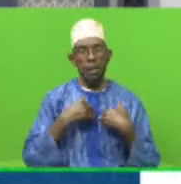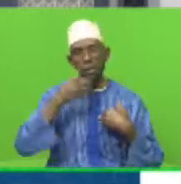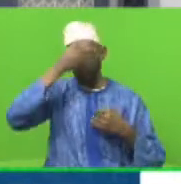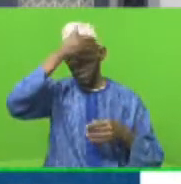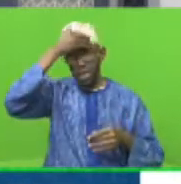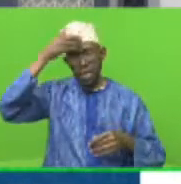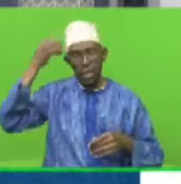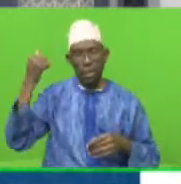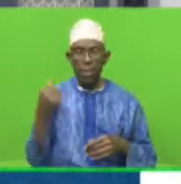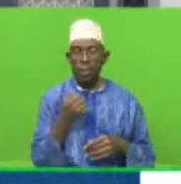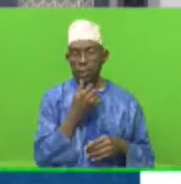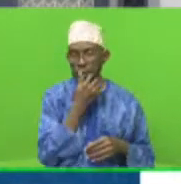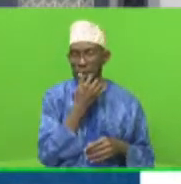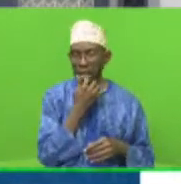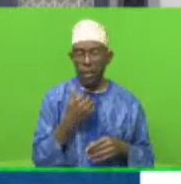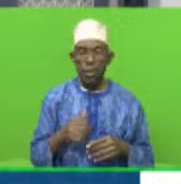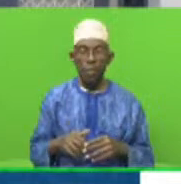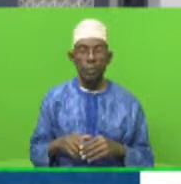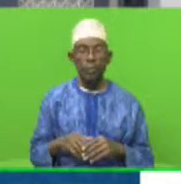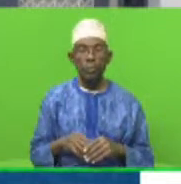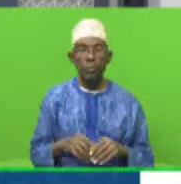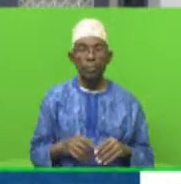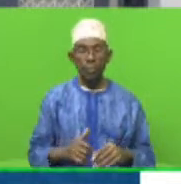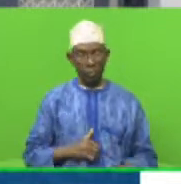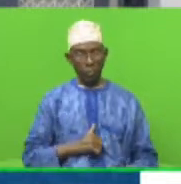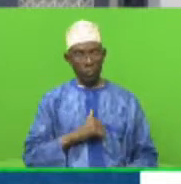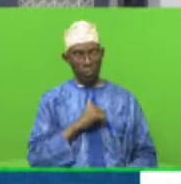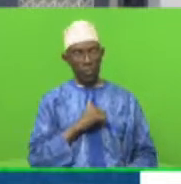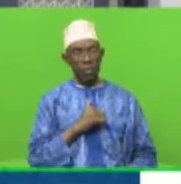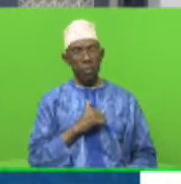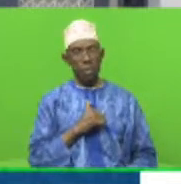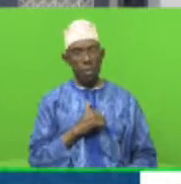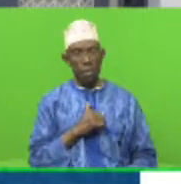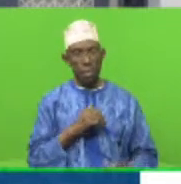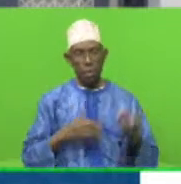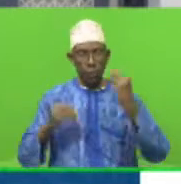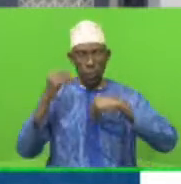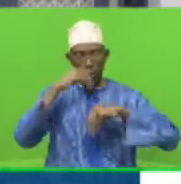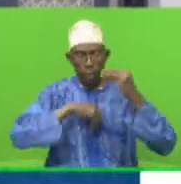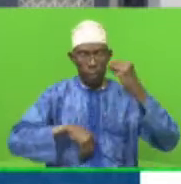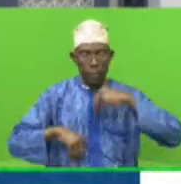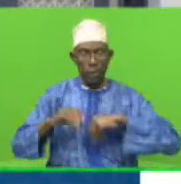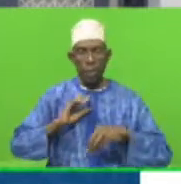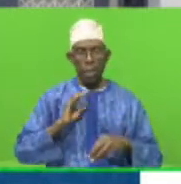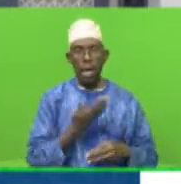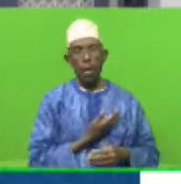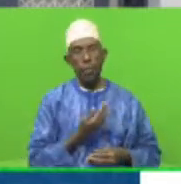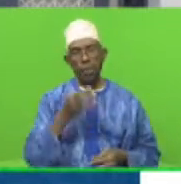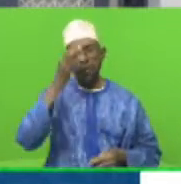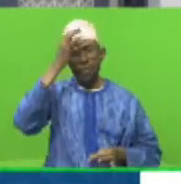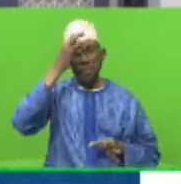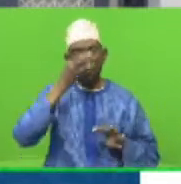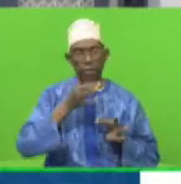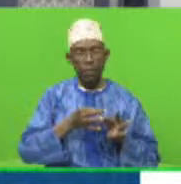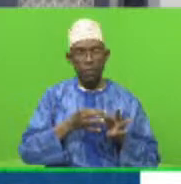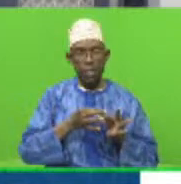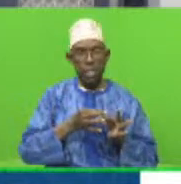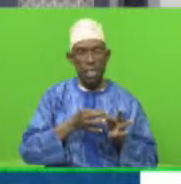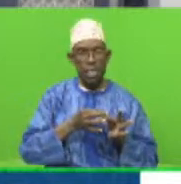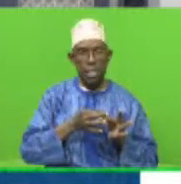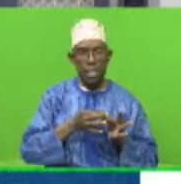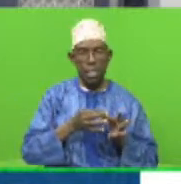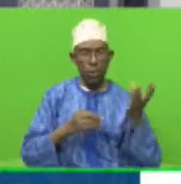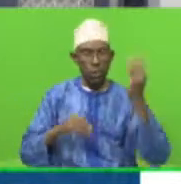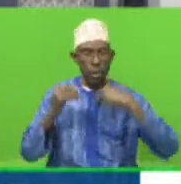forget. Wal'iyadu billah. So al-kibr is something that corrupts our fitra. It corrupts our